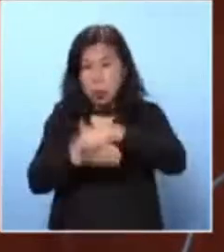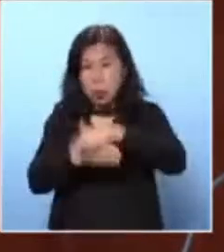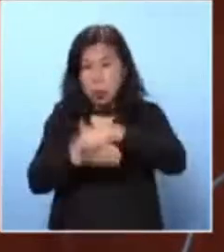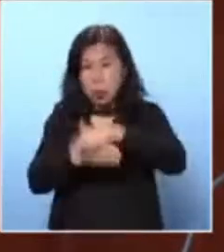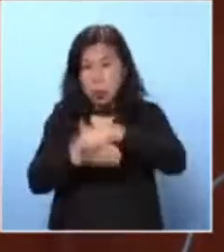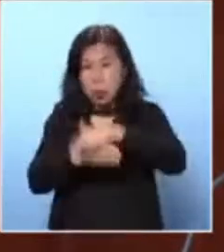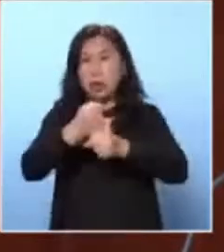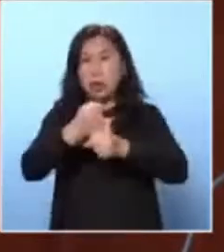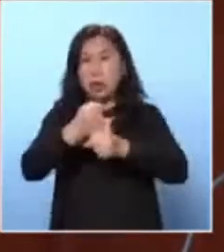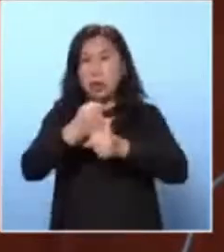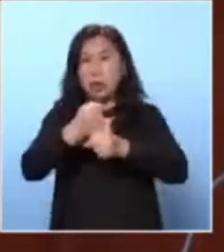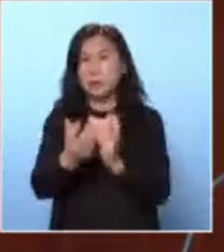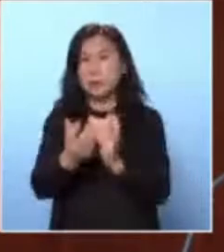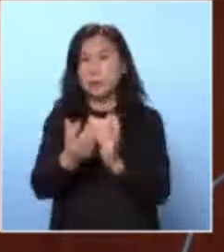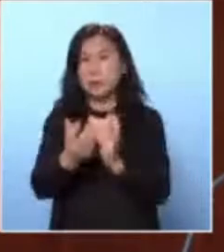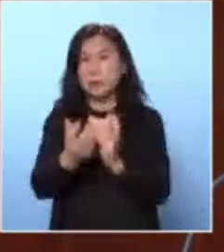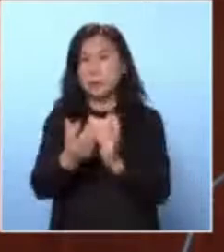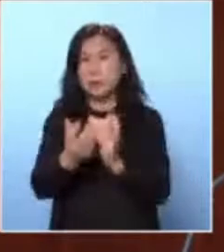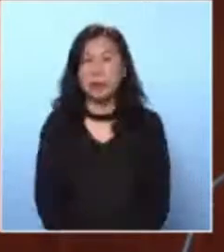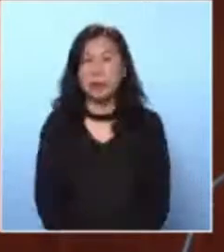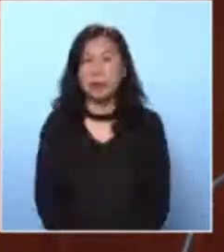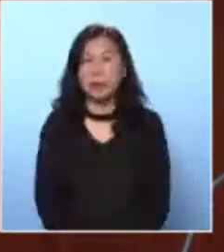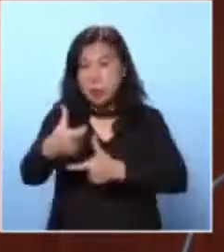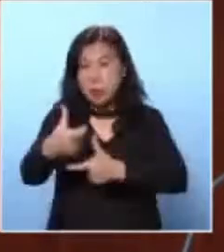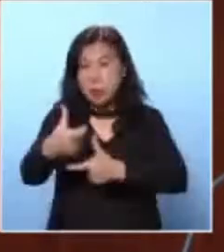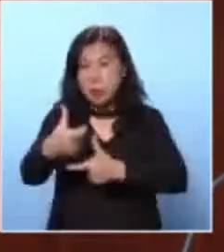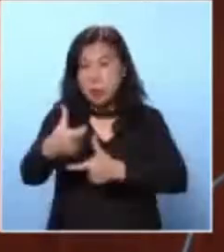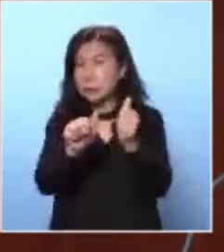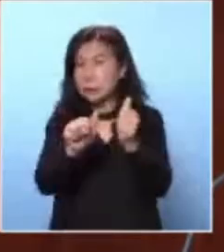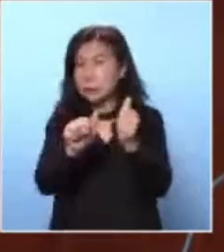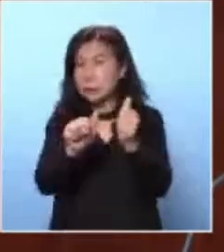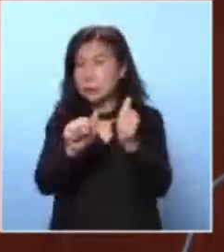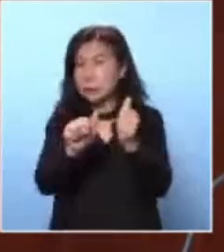with the Secretary for Housing as Deputy.